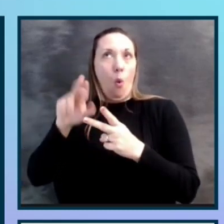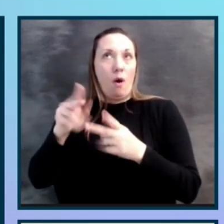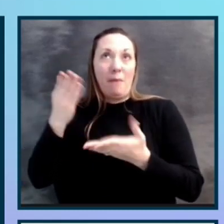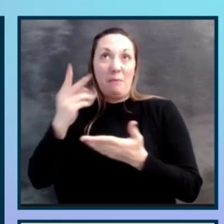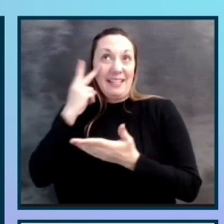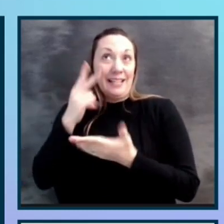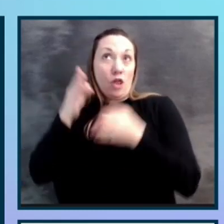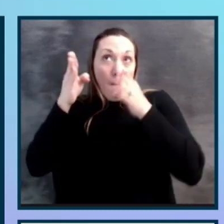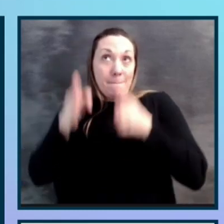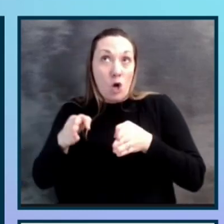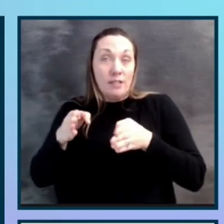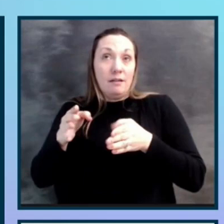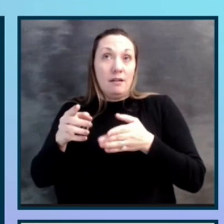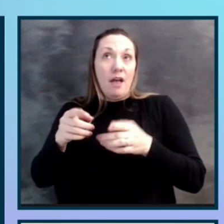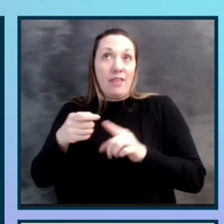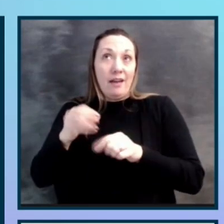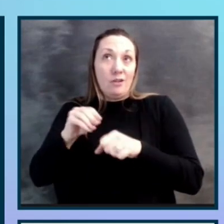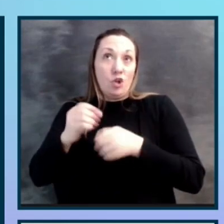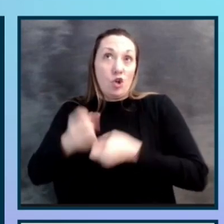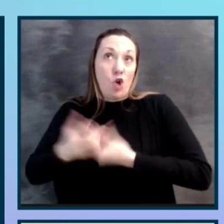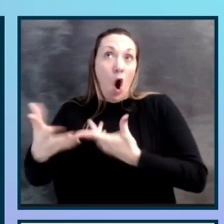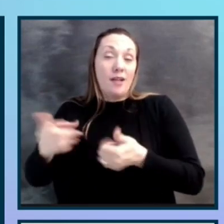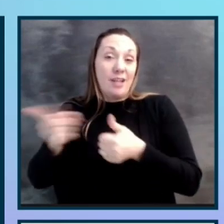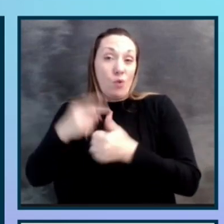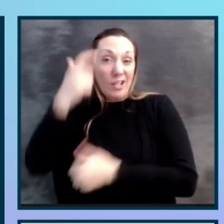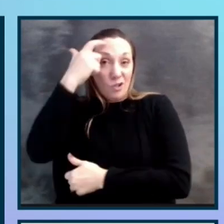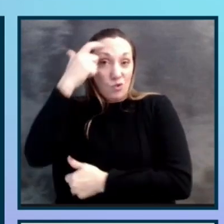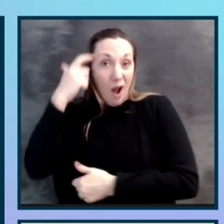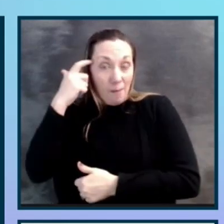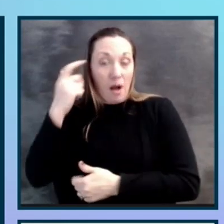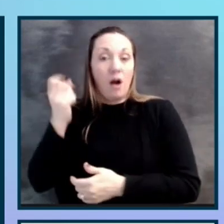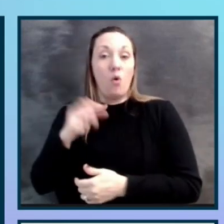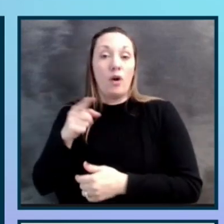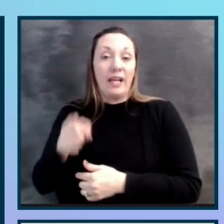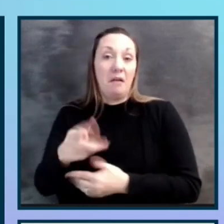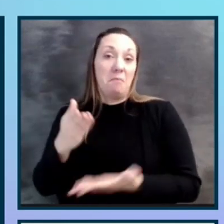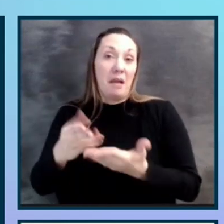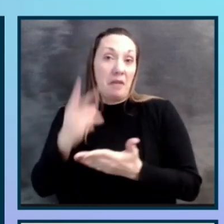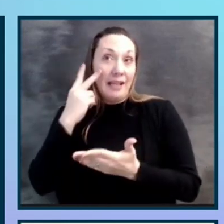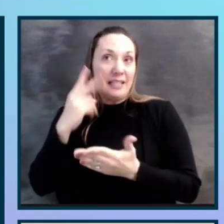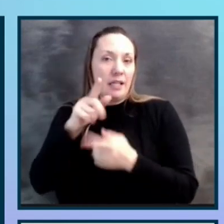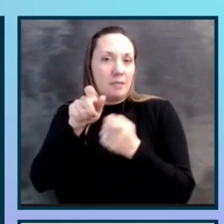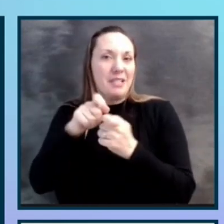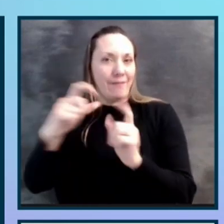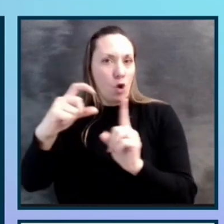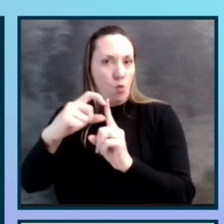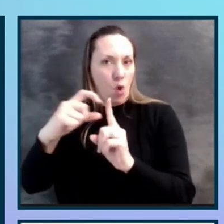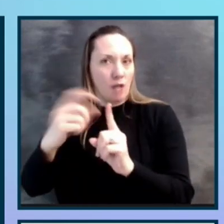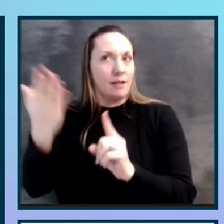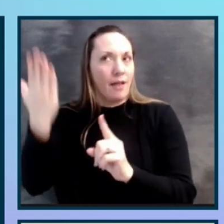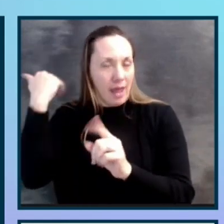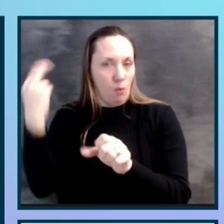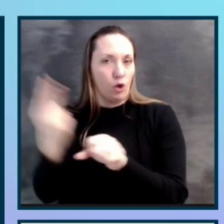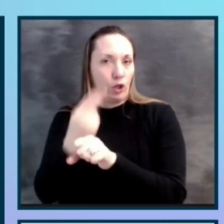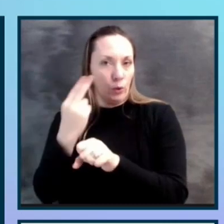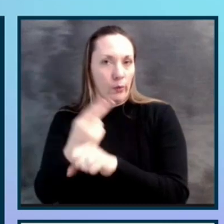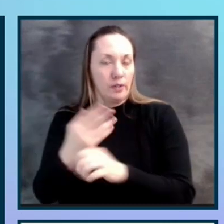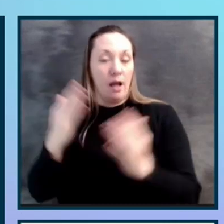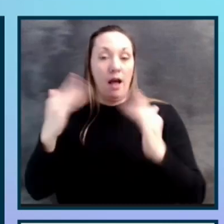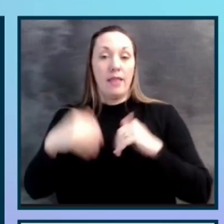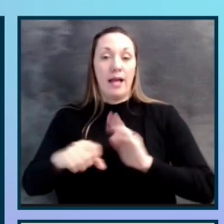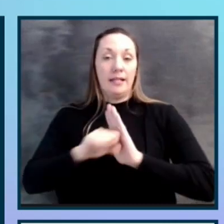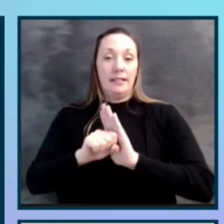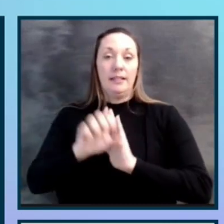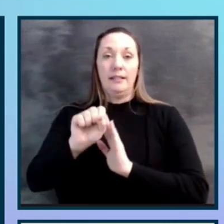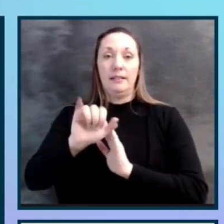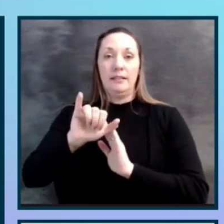in their original trauma, or even hear or see specific words that were used. And then the symptom